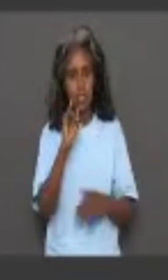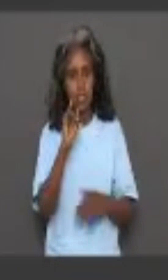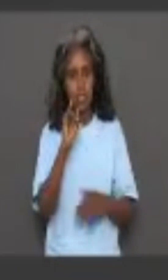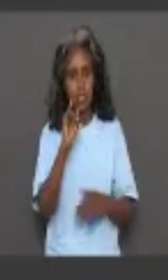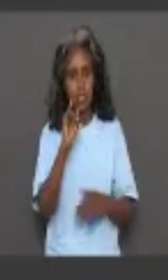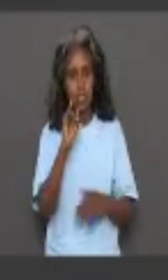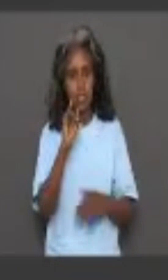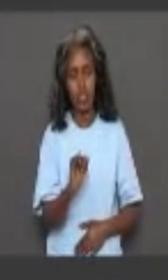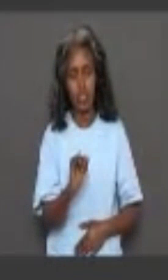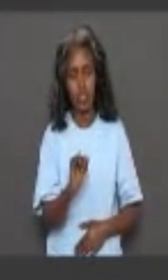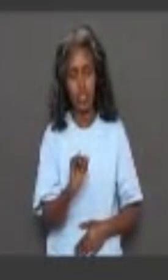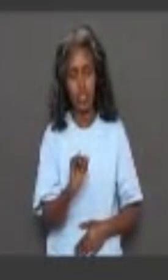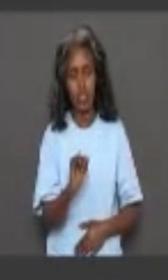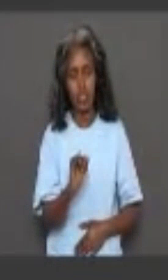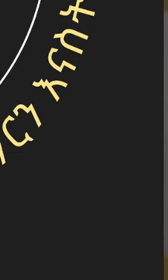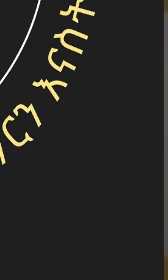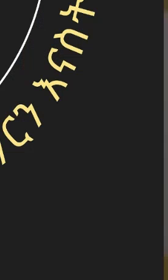irrational.